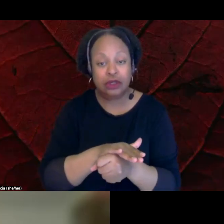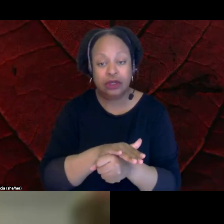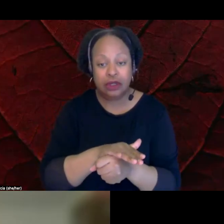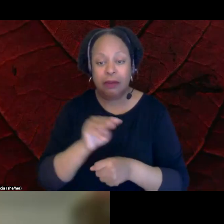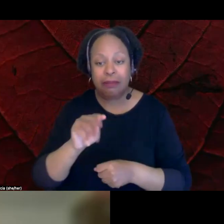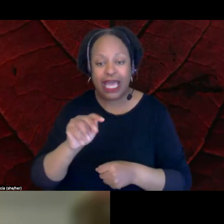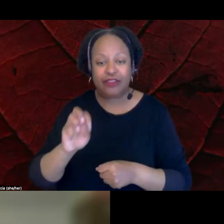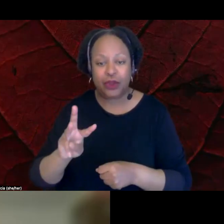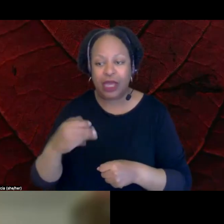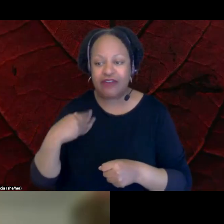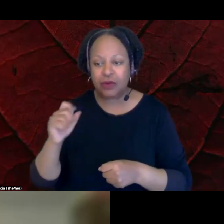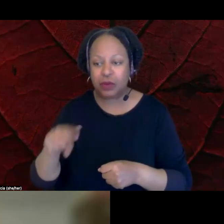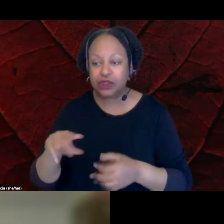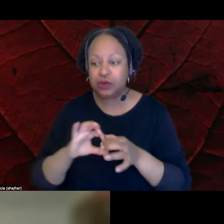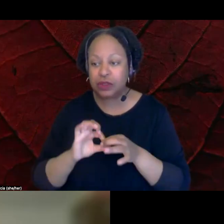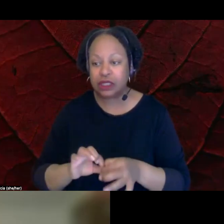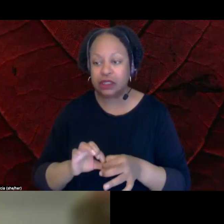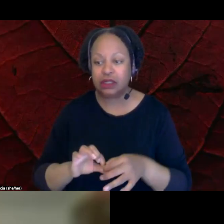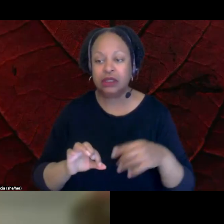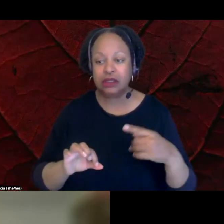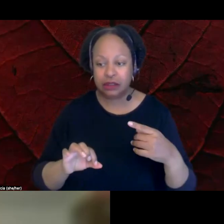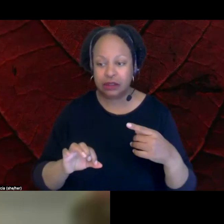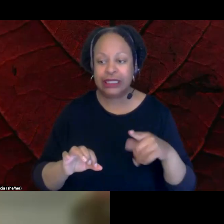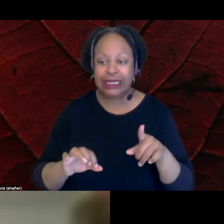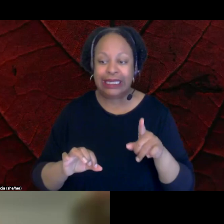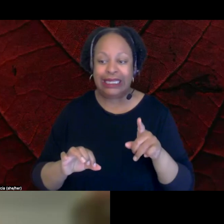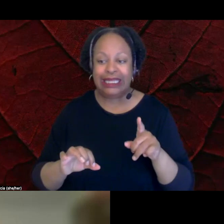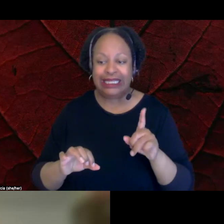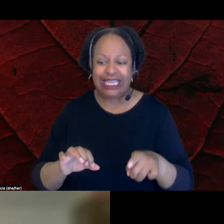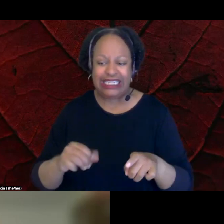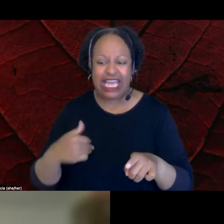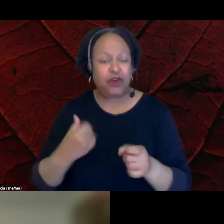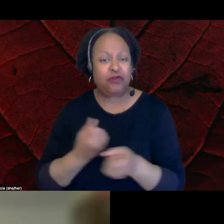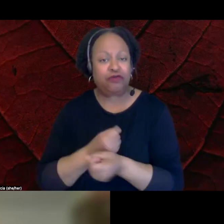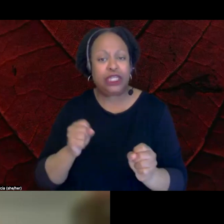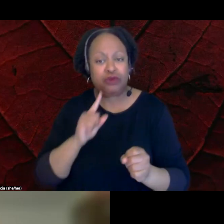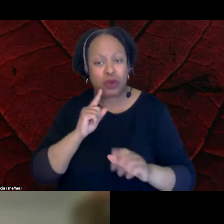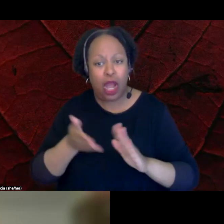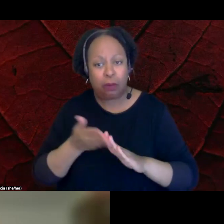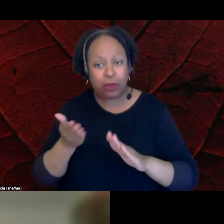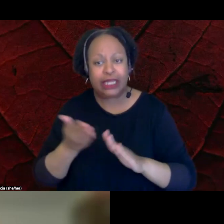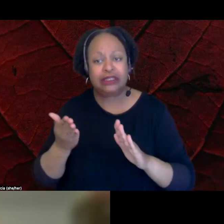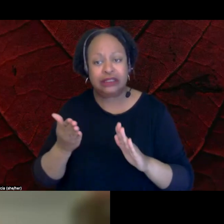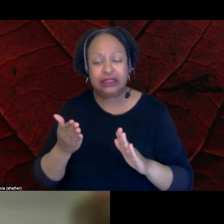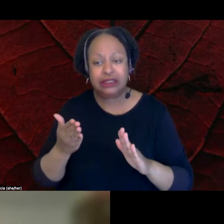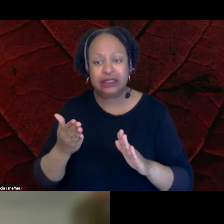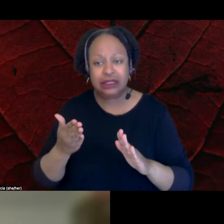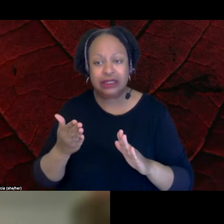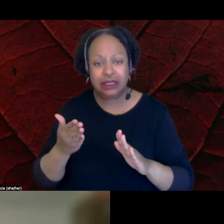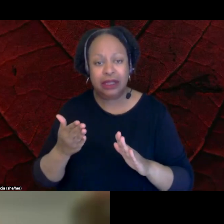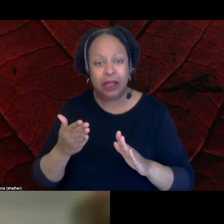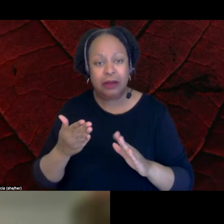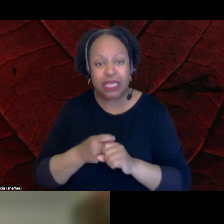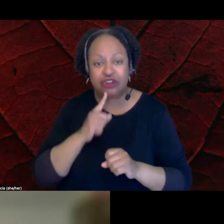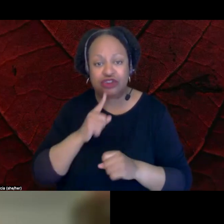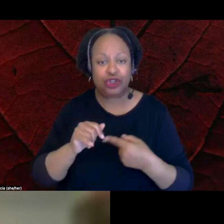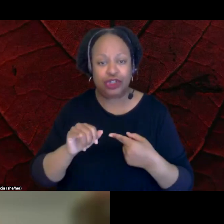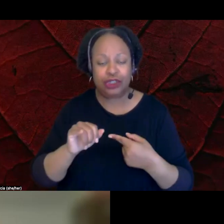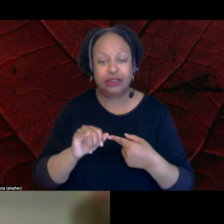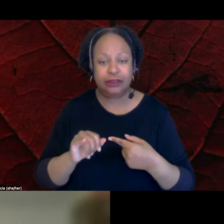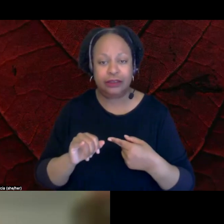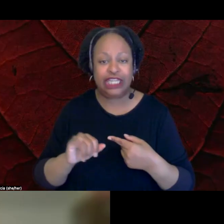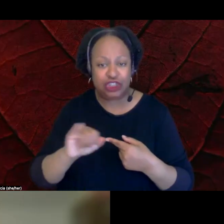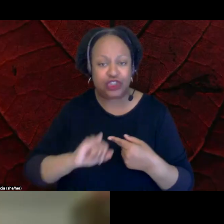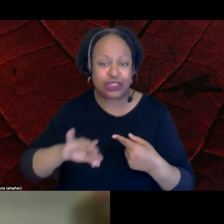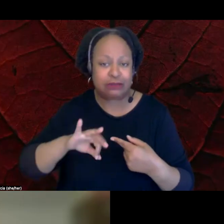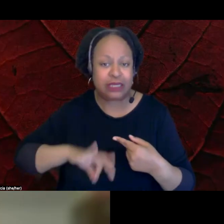had a question about needing that freedom to operate in order to unlock some of that kind of insurance